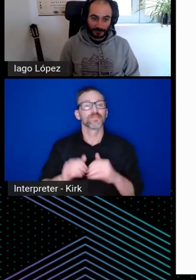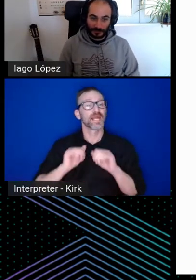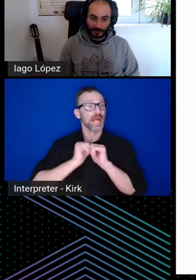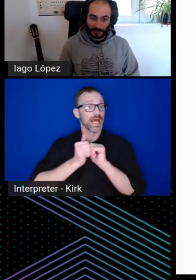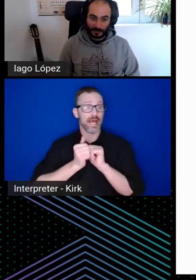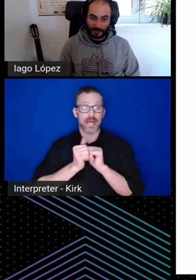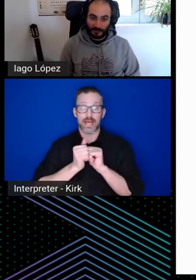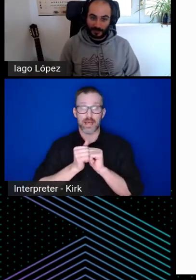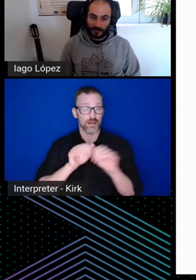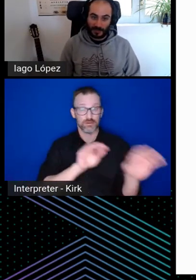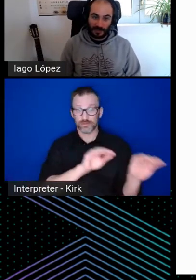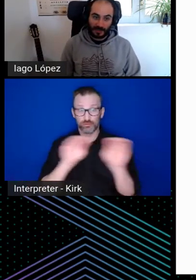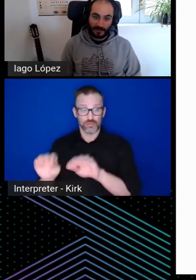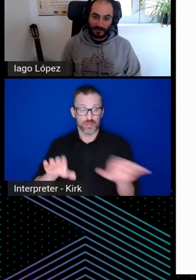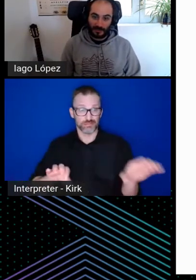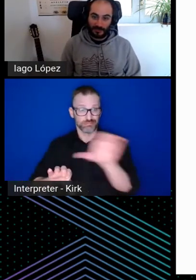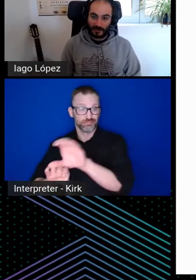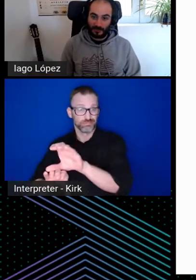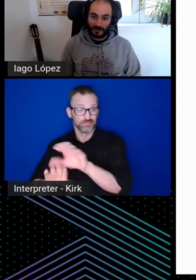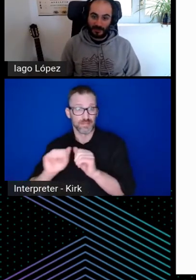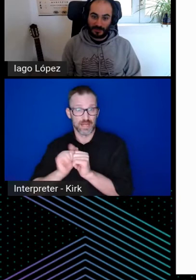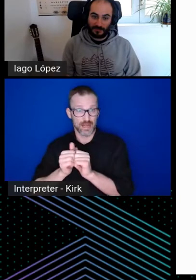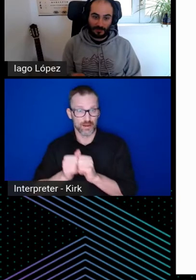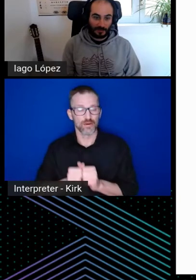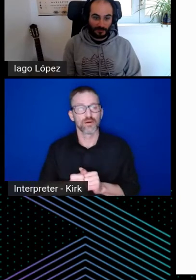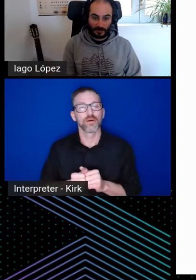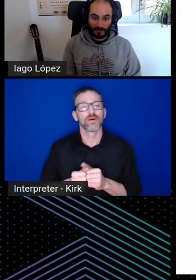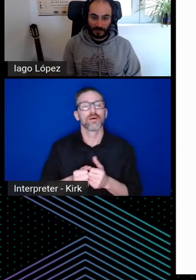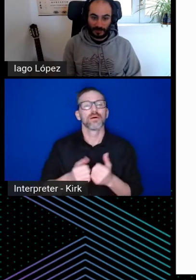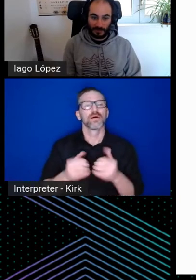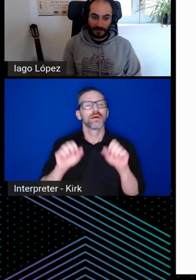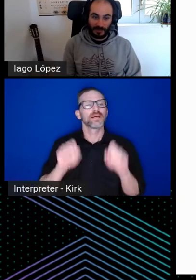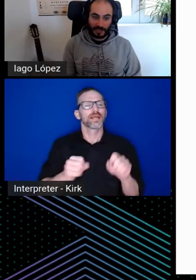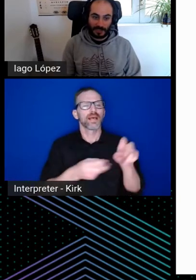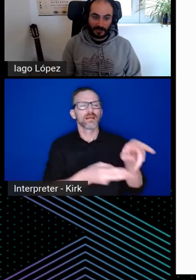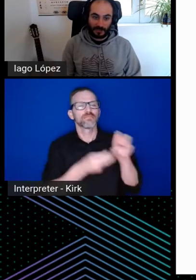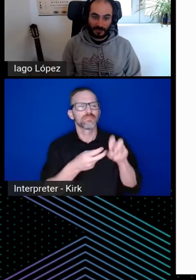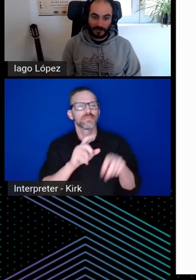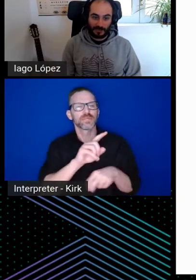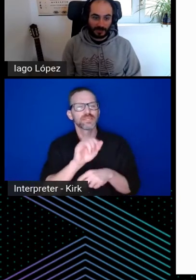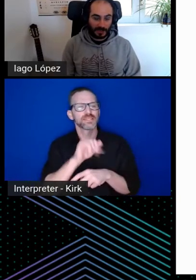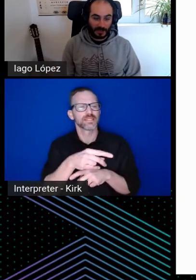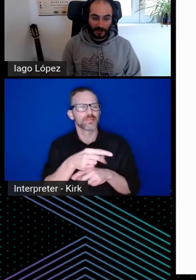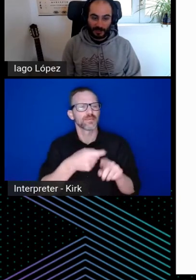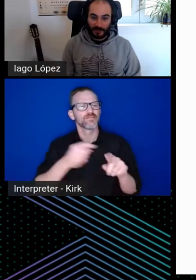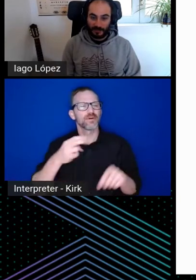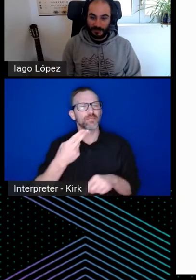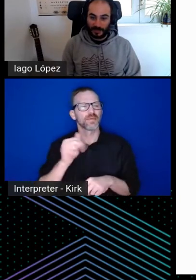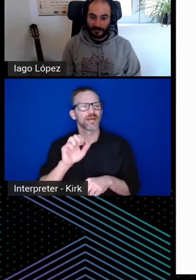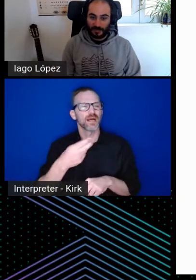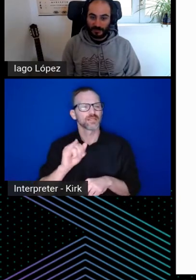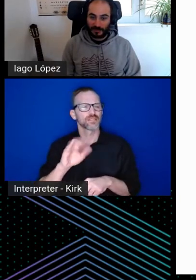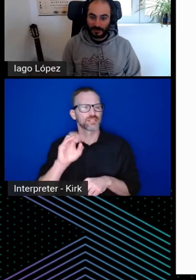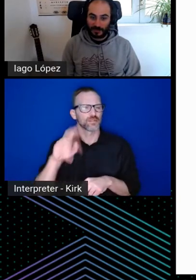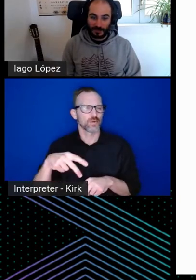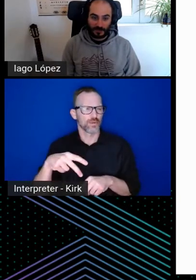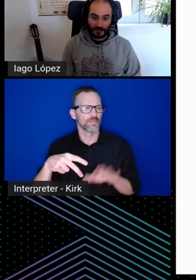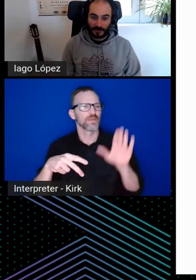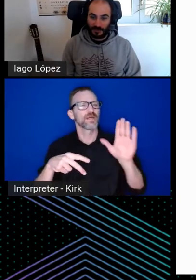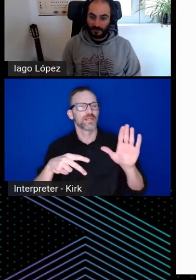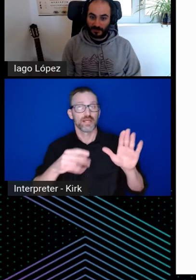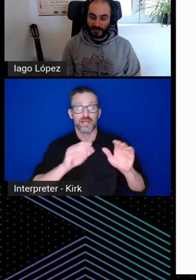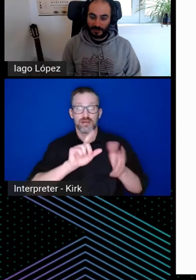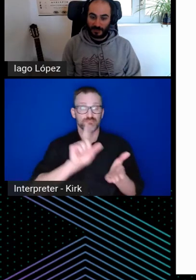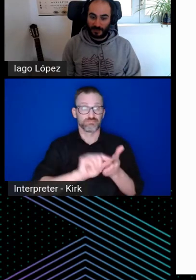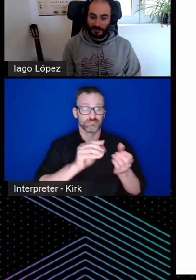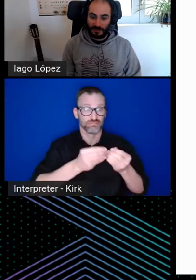that. So you can get the official zip from the HashiCorp release. And yeah, to be extra sure